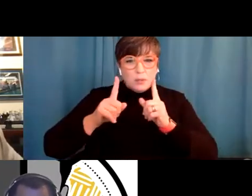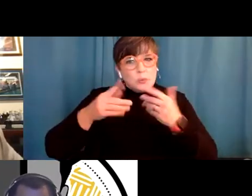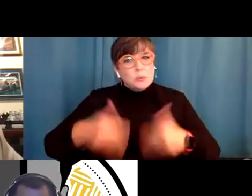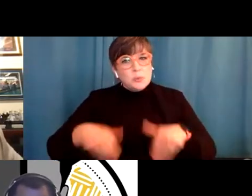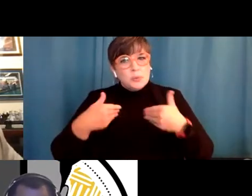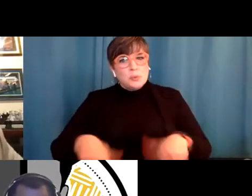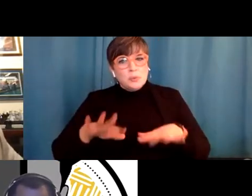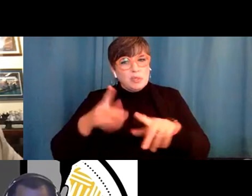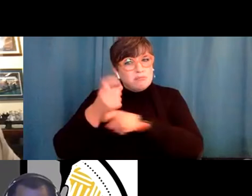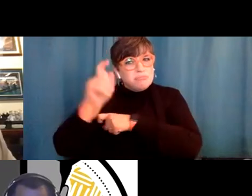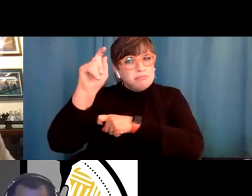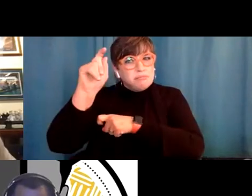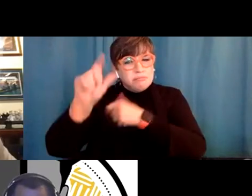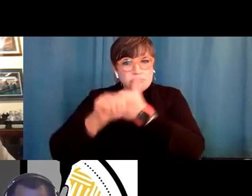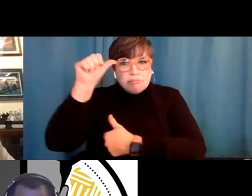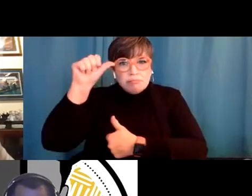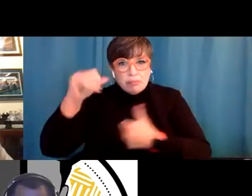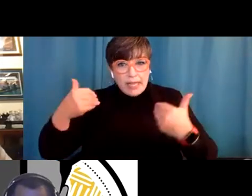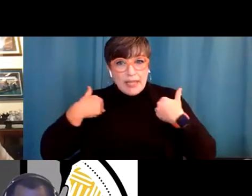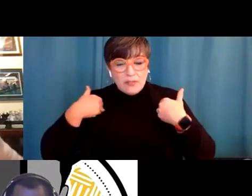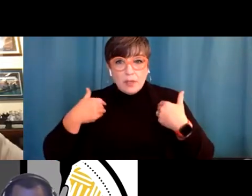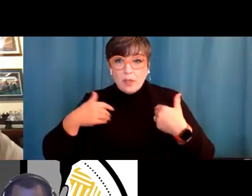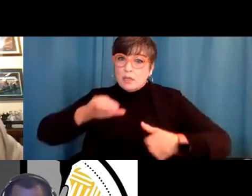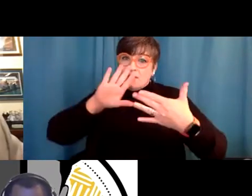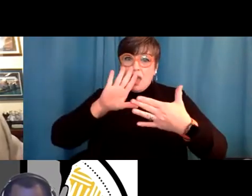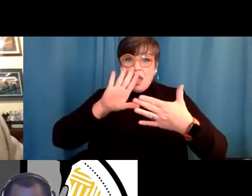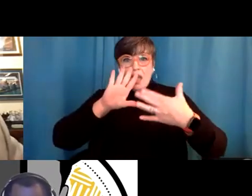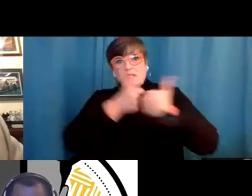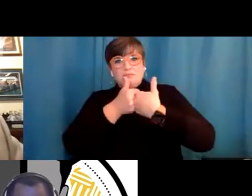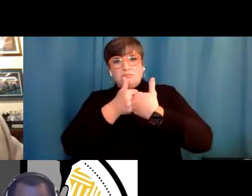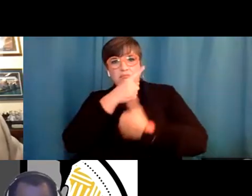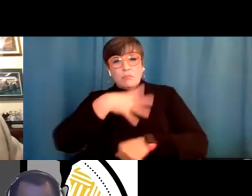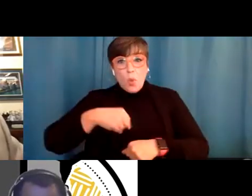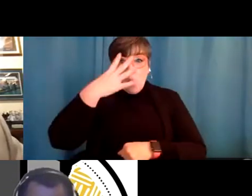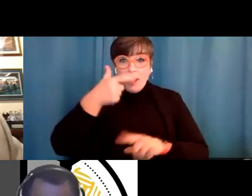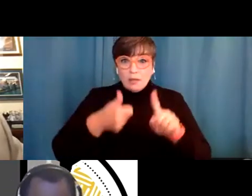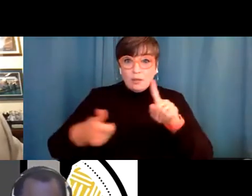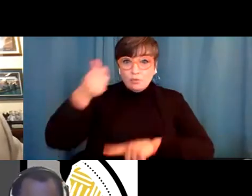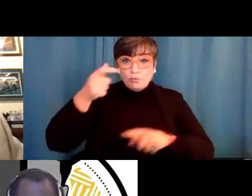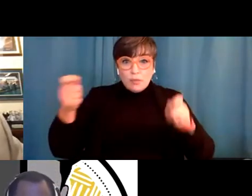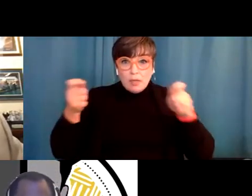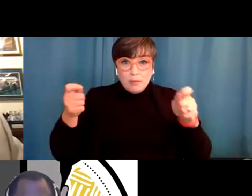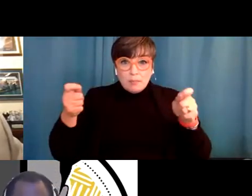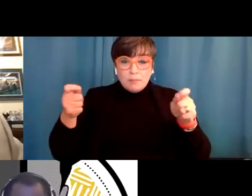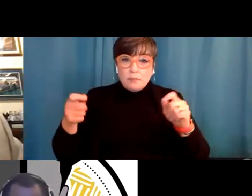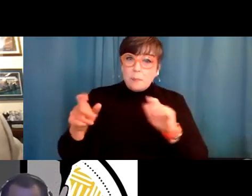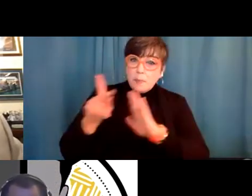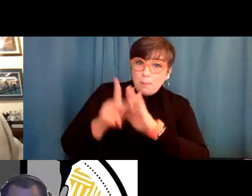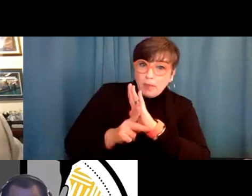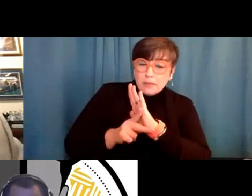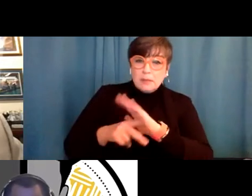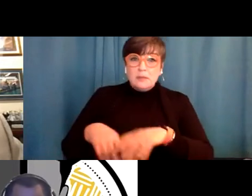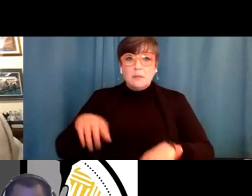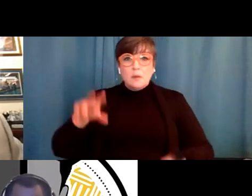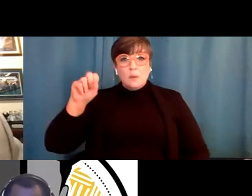coherent action. The fight against white supremacy and the policies, social issues, and also governance challenges